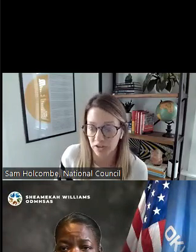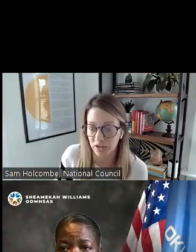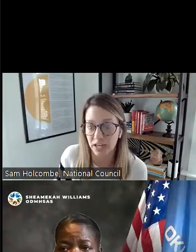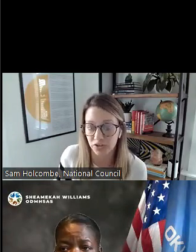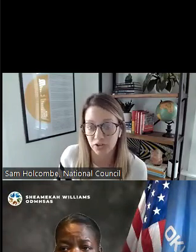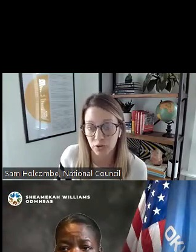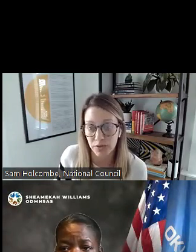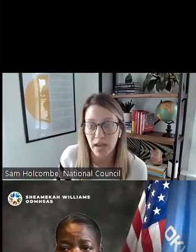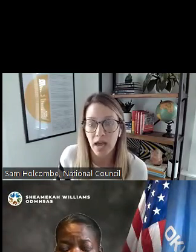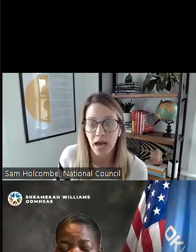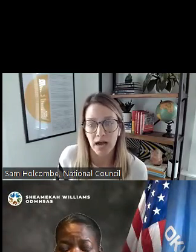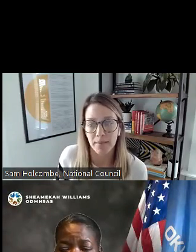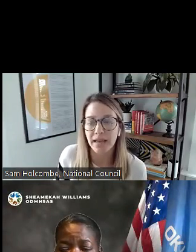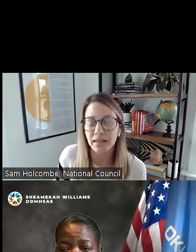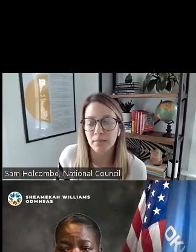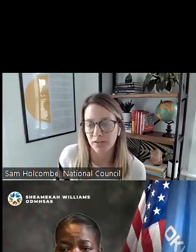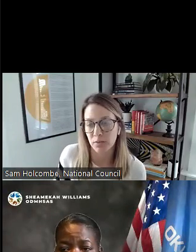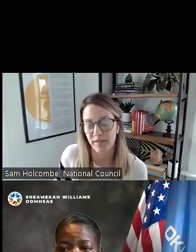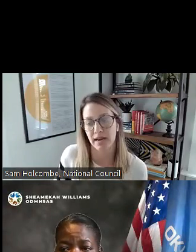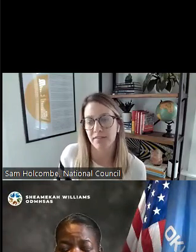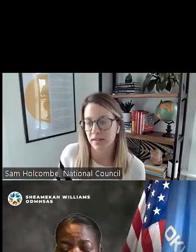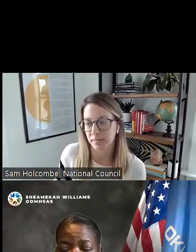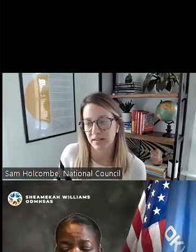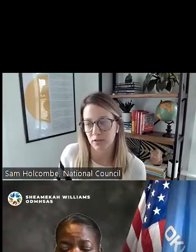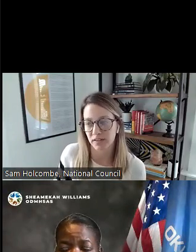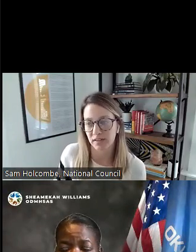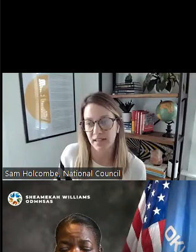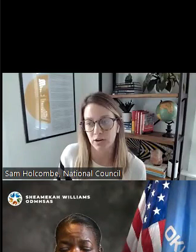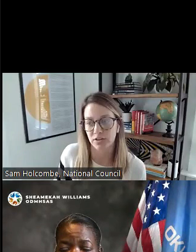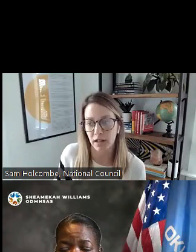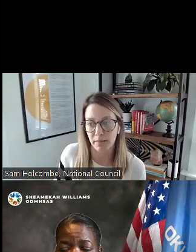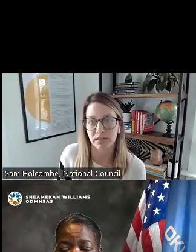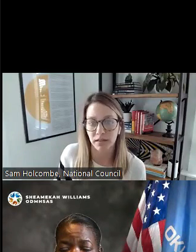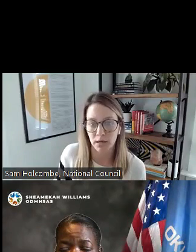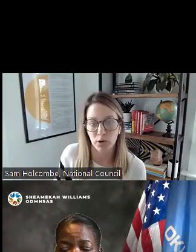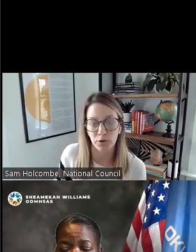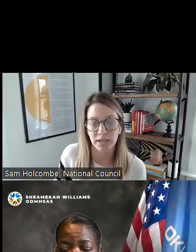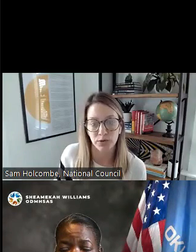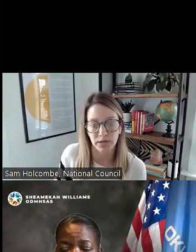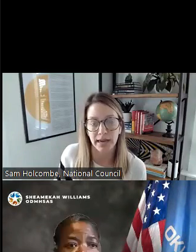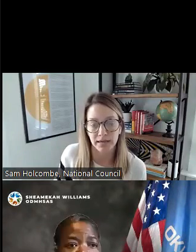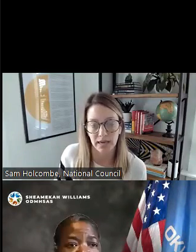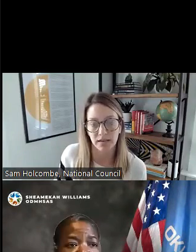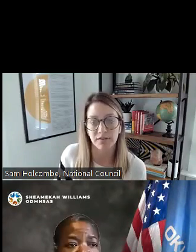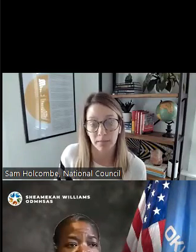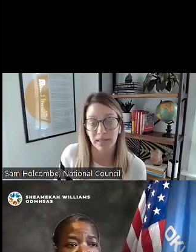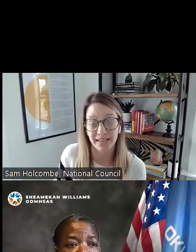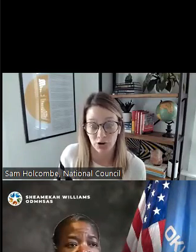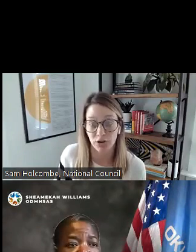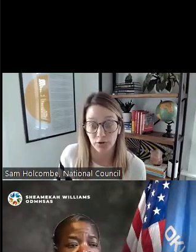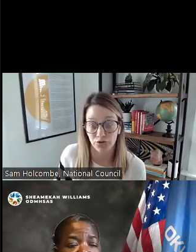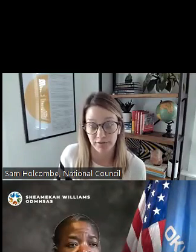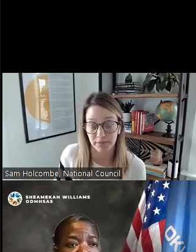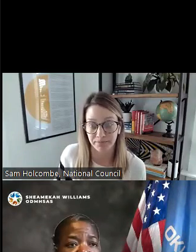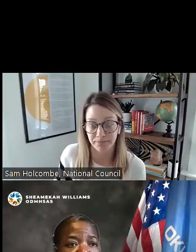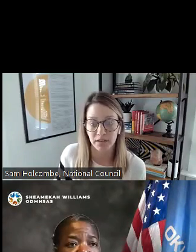adolescents, transition-age youth, and they must provide evidence-based services that are developmentally appropriate, youth-guided, and